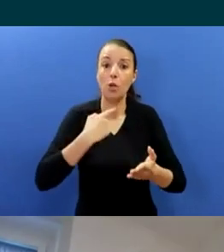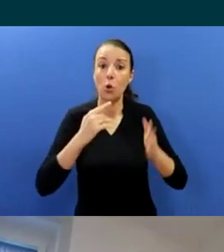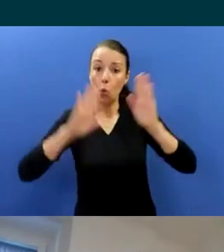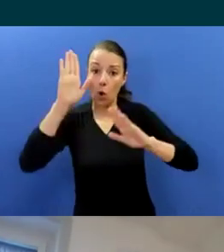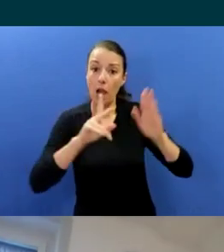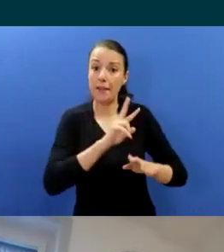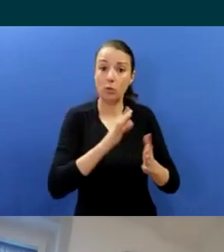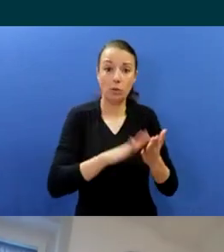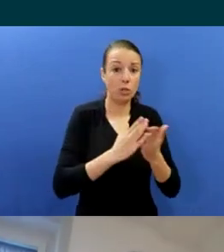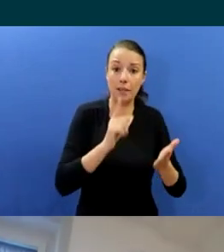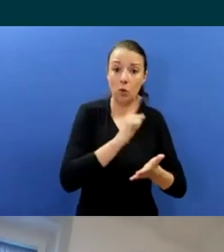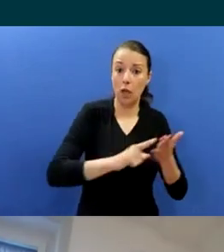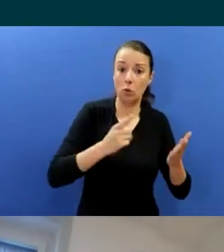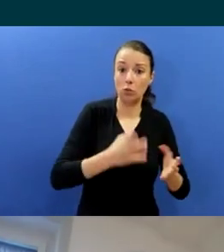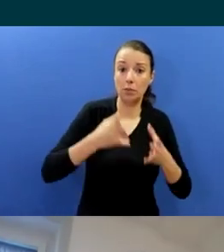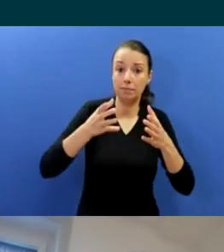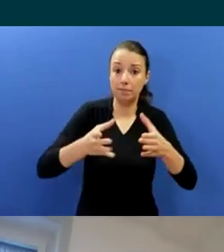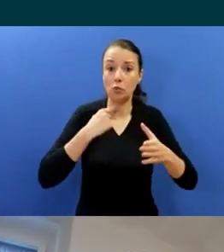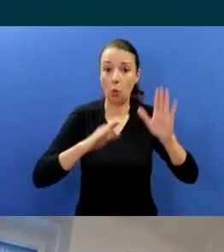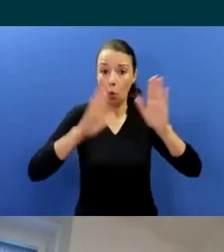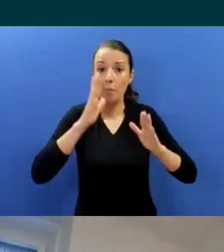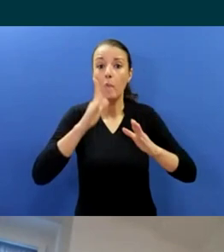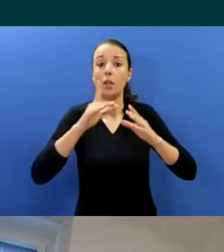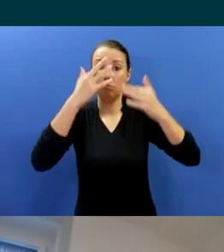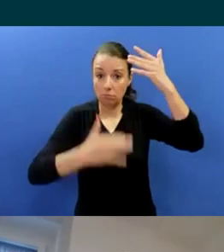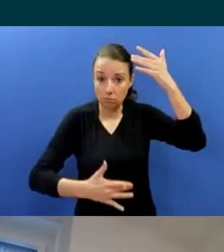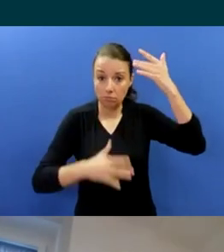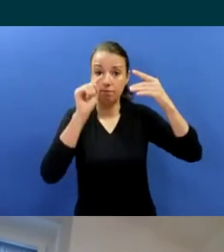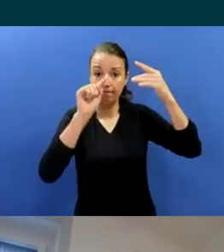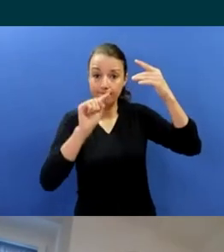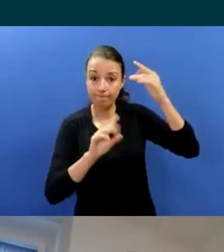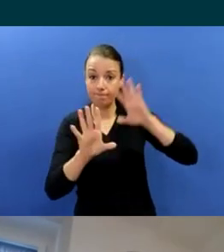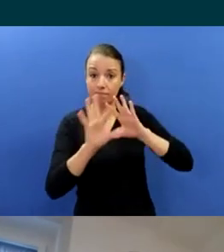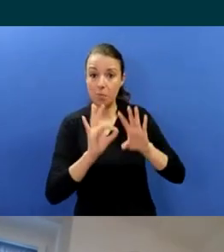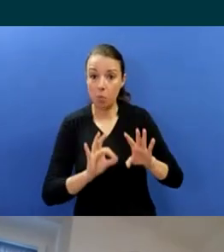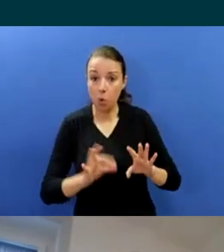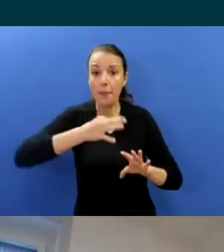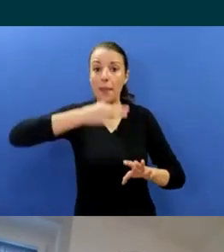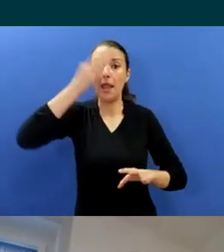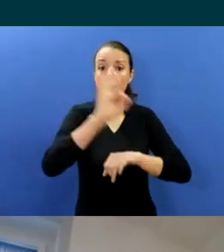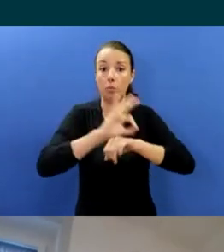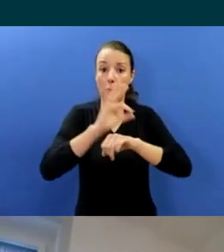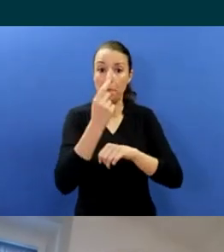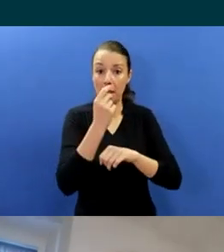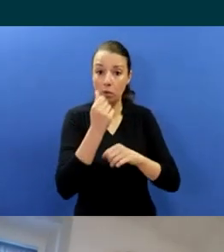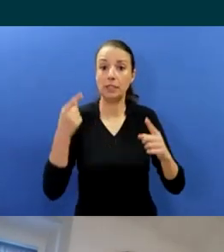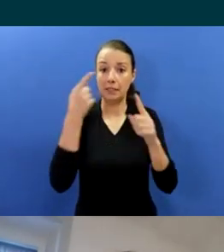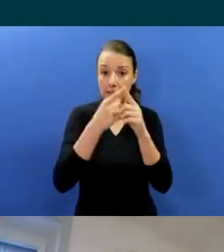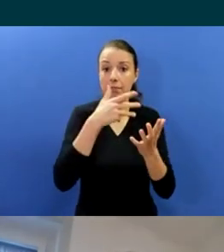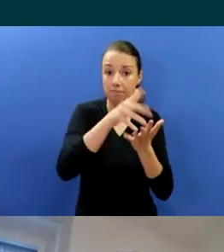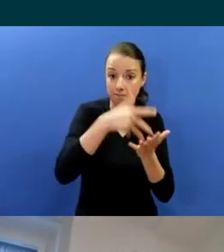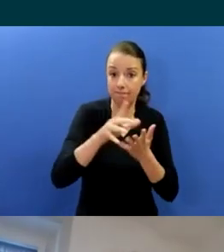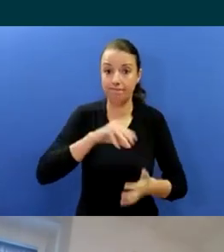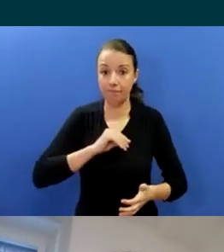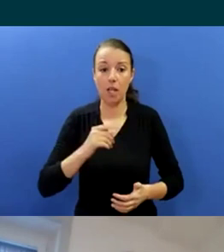and implemented their ideas. And the money that we got, we as a city were actually not able to